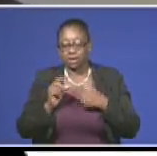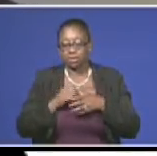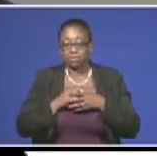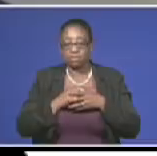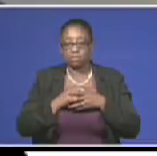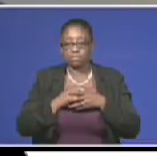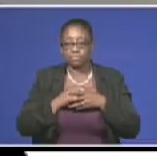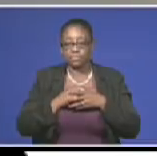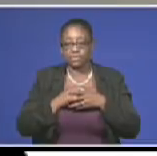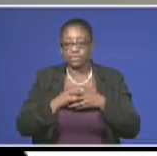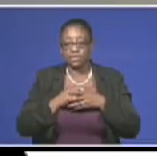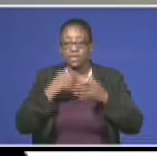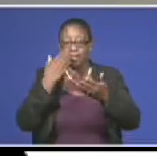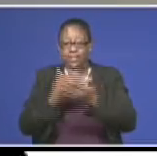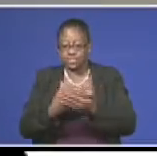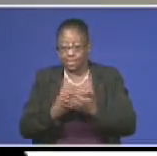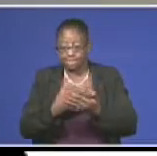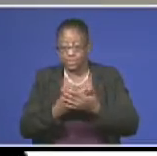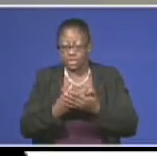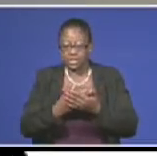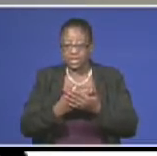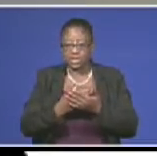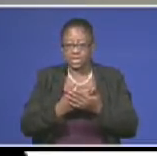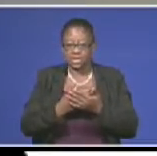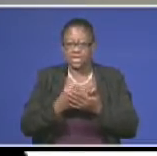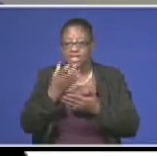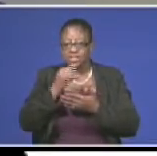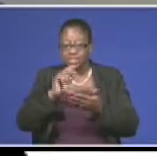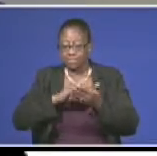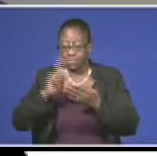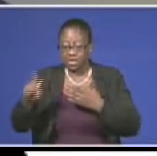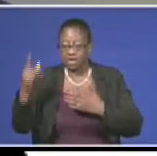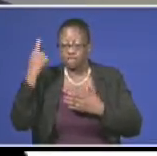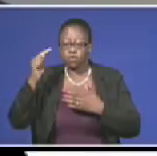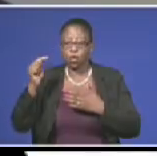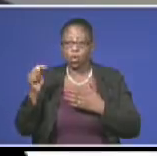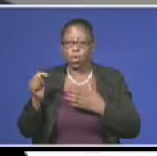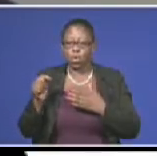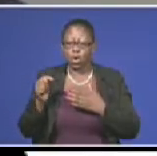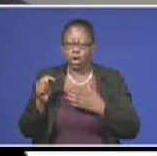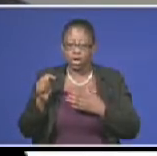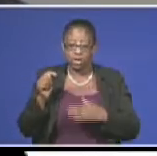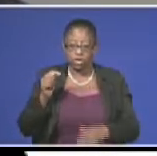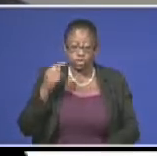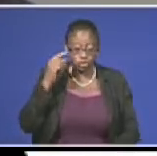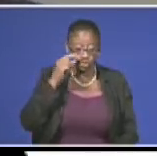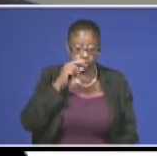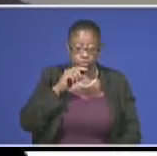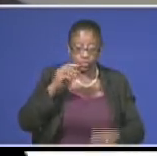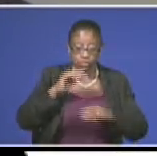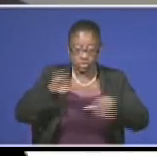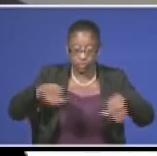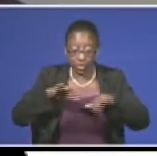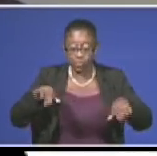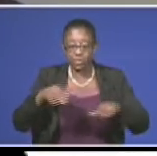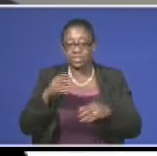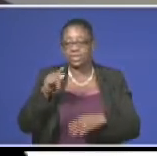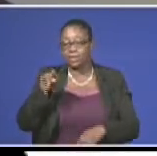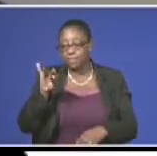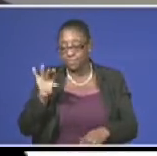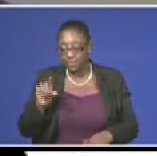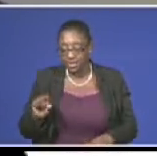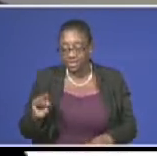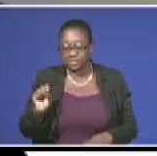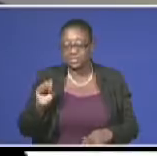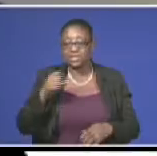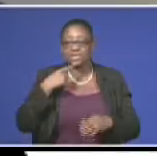the money that they're paid for the tour will go into the fund. At the end of the year, they'll look